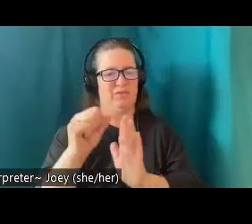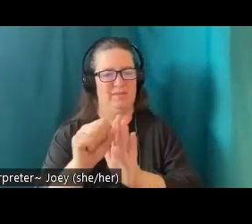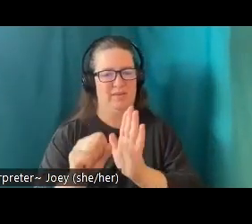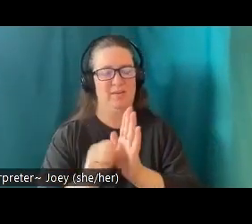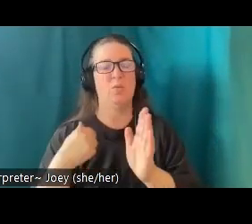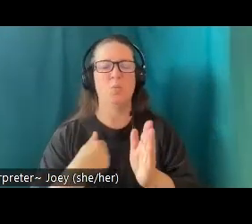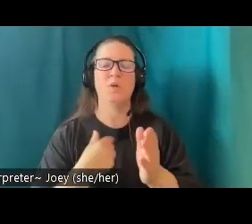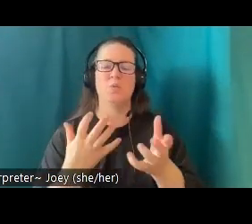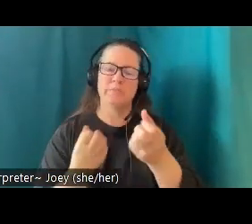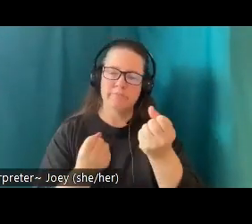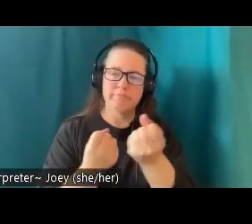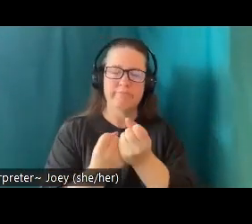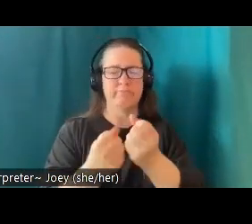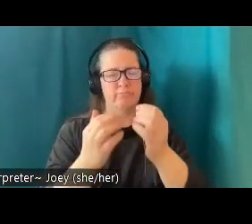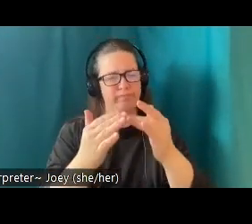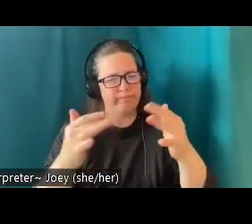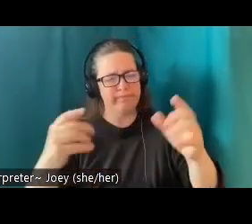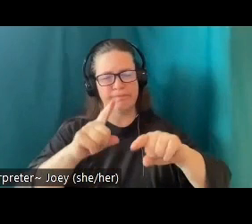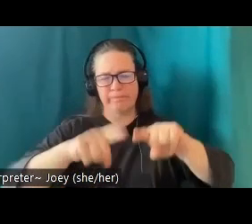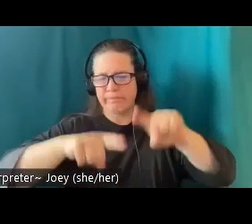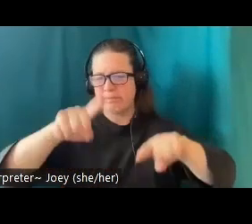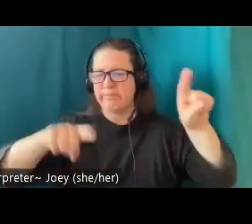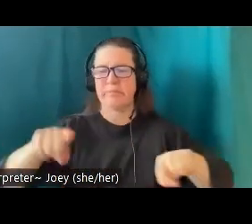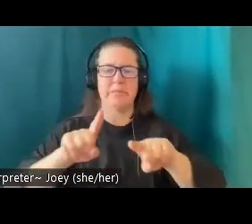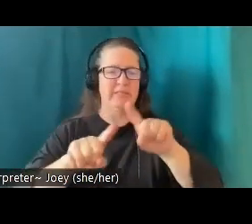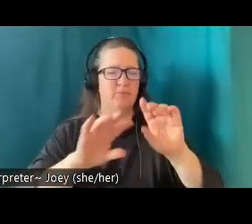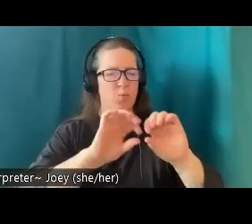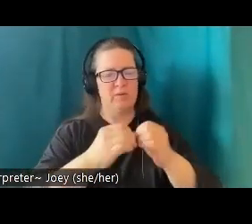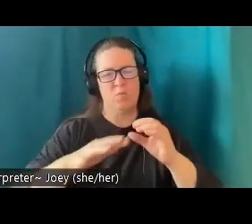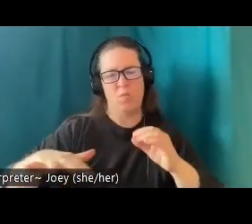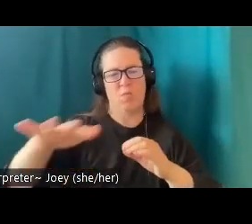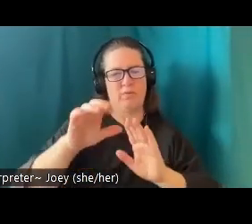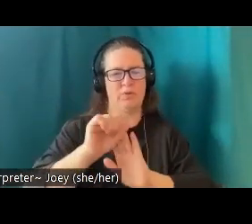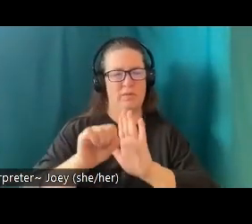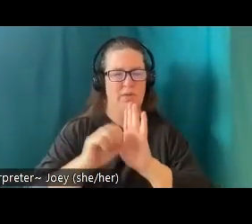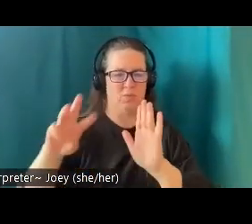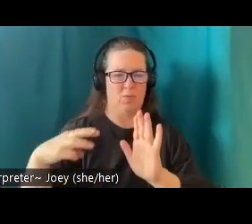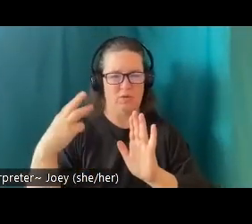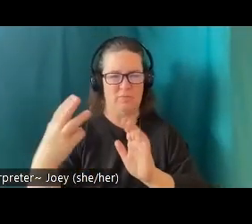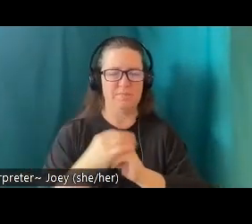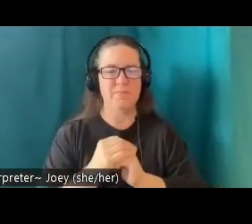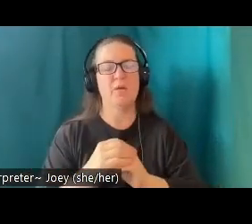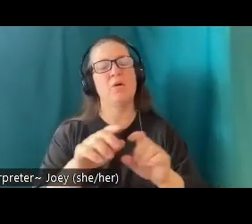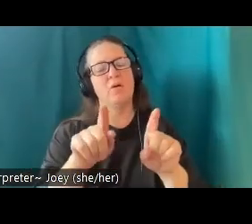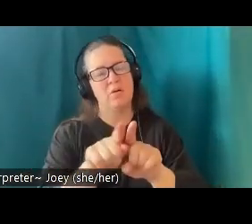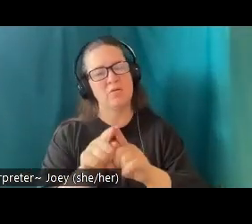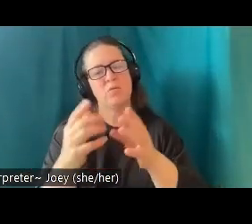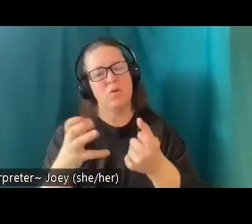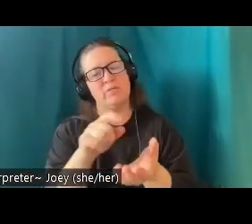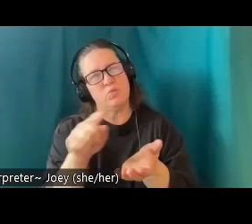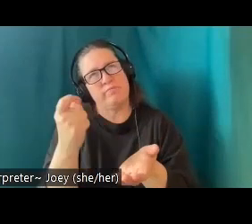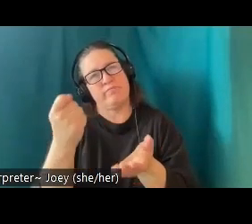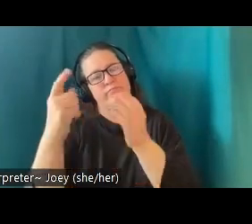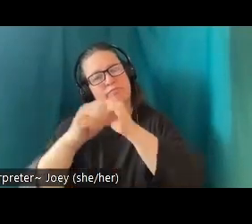but we also want to make it easy for organizations to understand whether or not this grant program is intended for them. In order